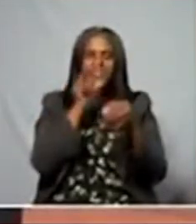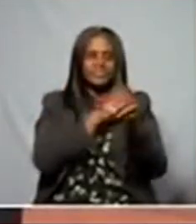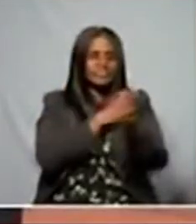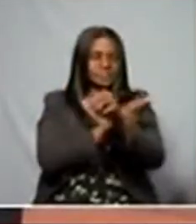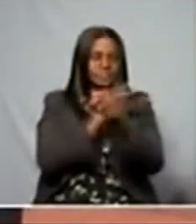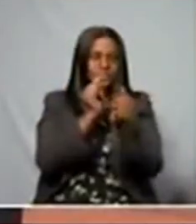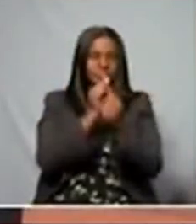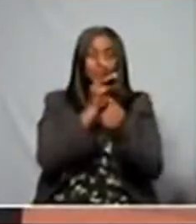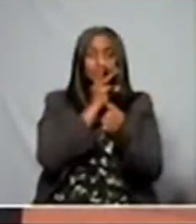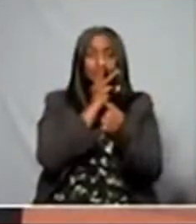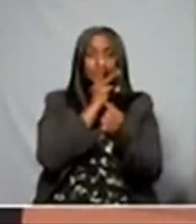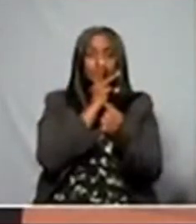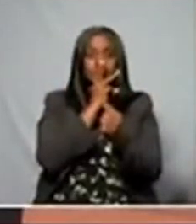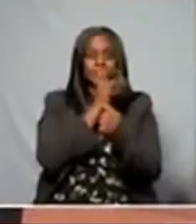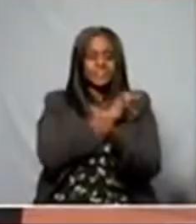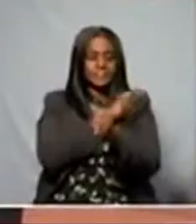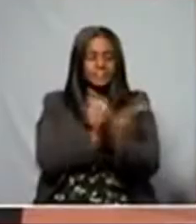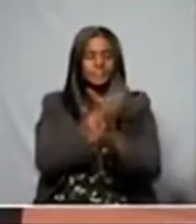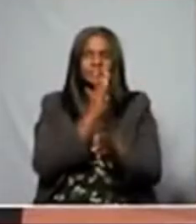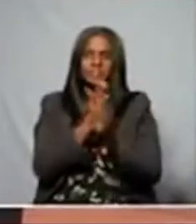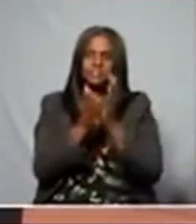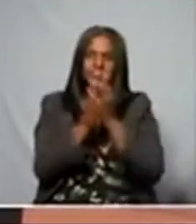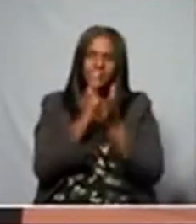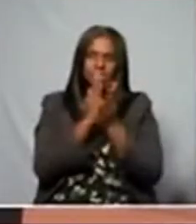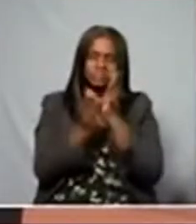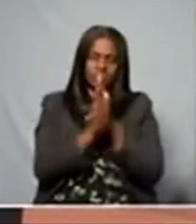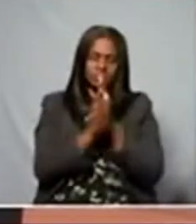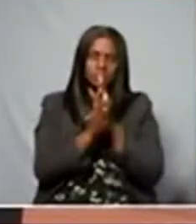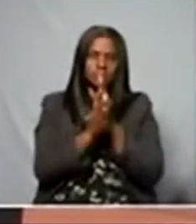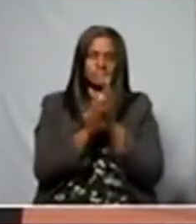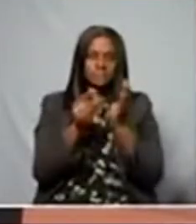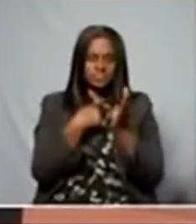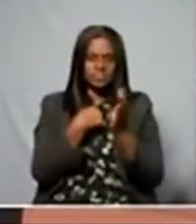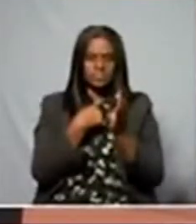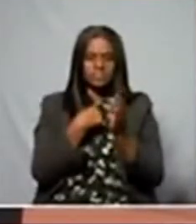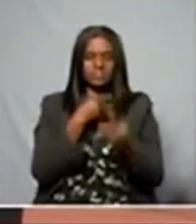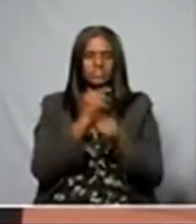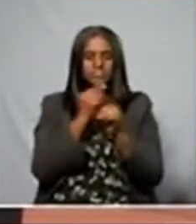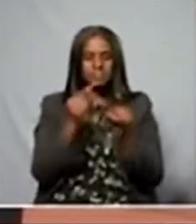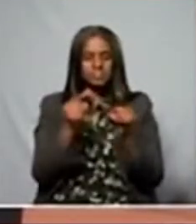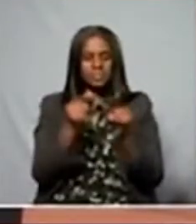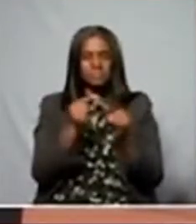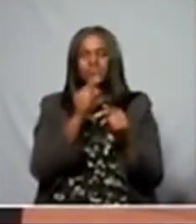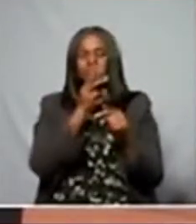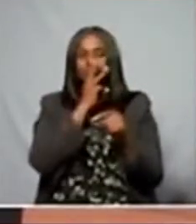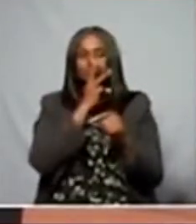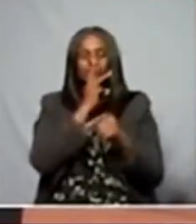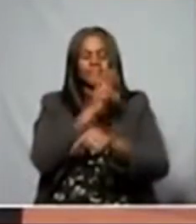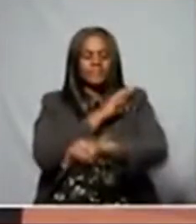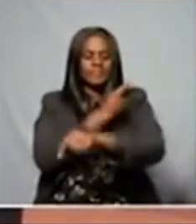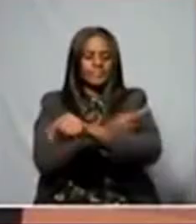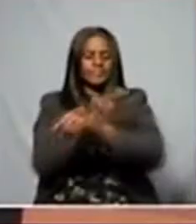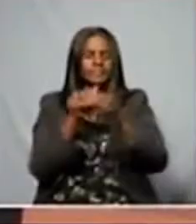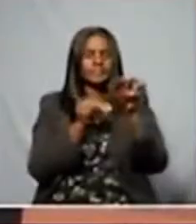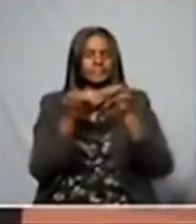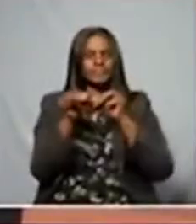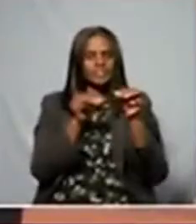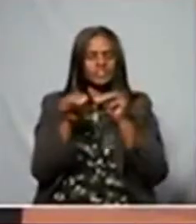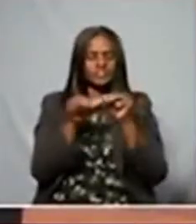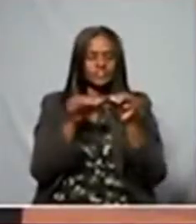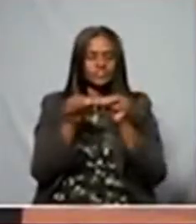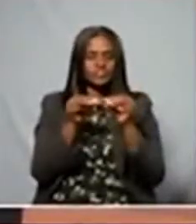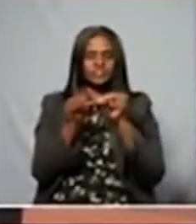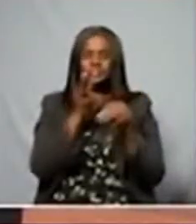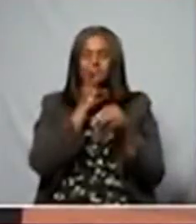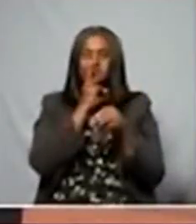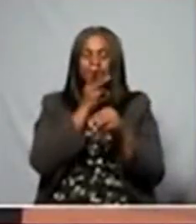water resource infrastructure, maybe let me just, okay, water resource management,